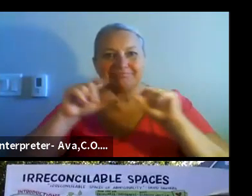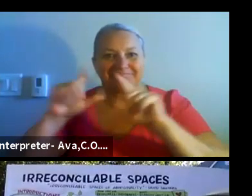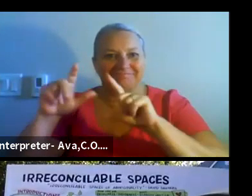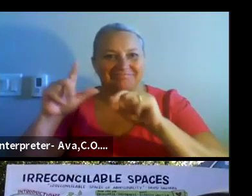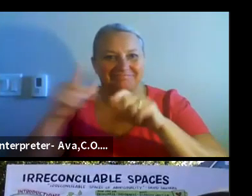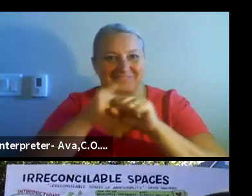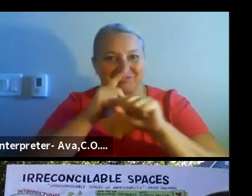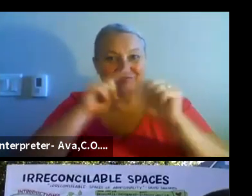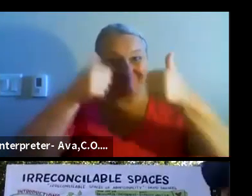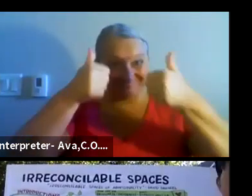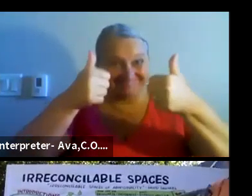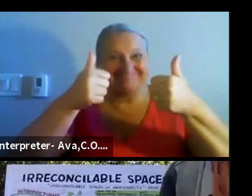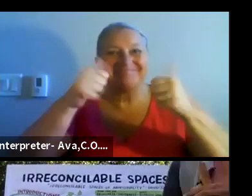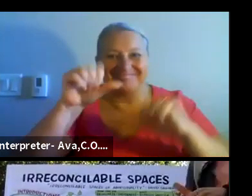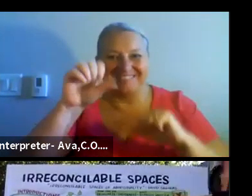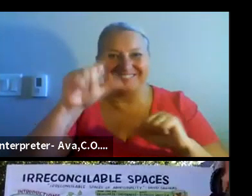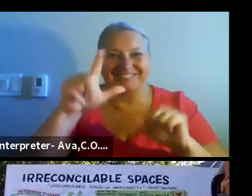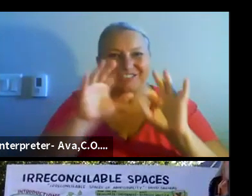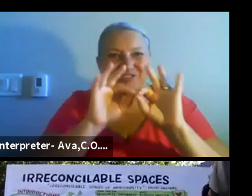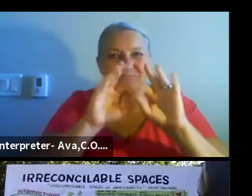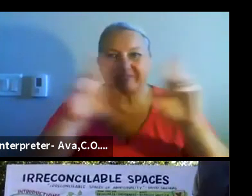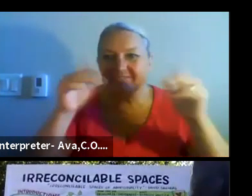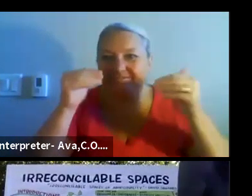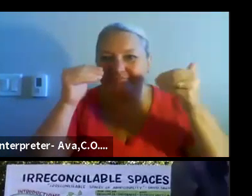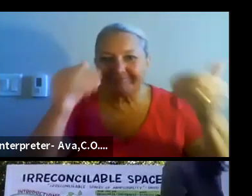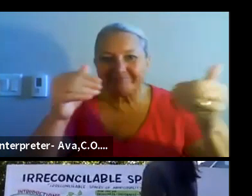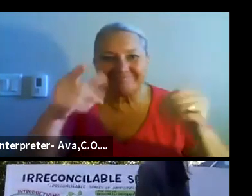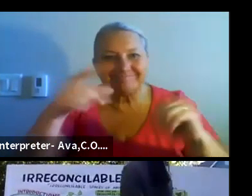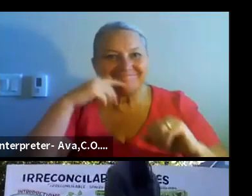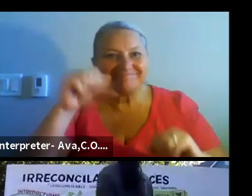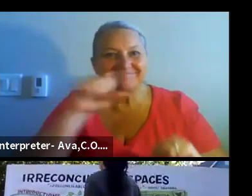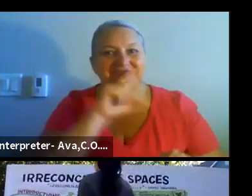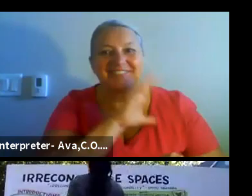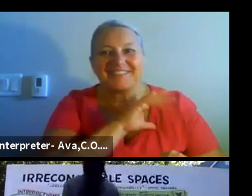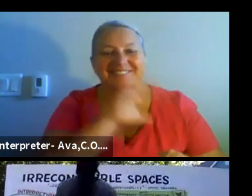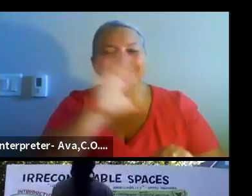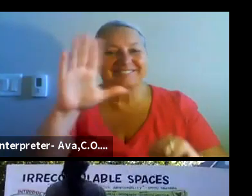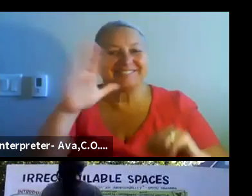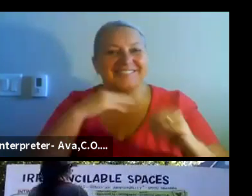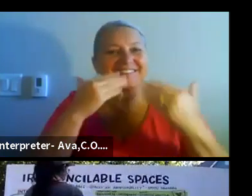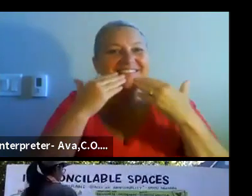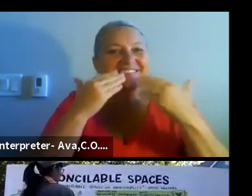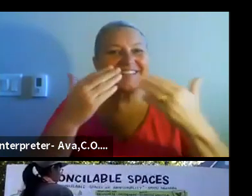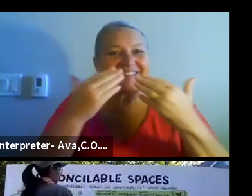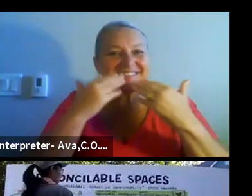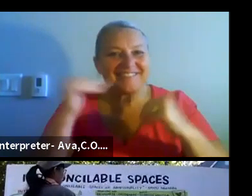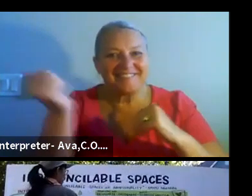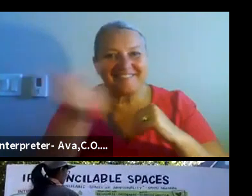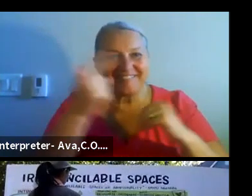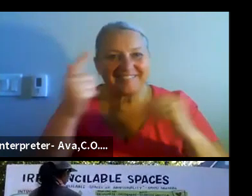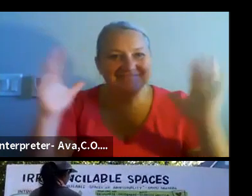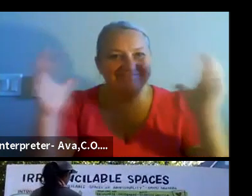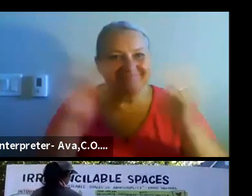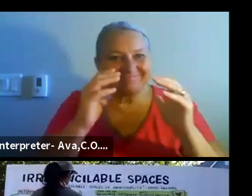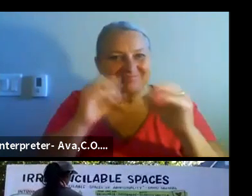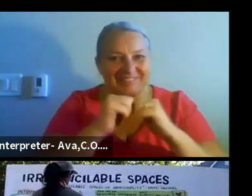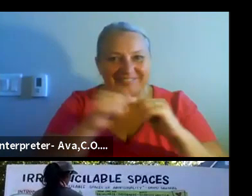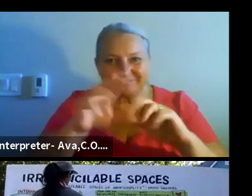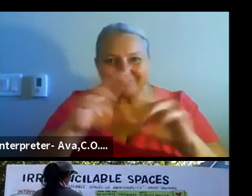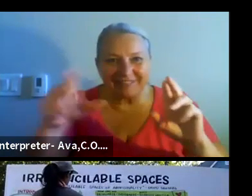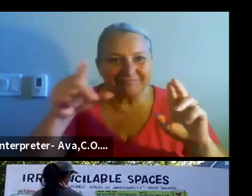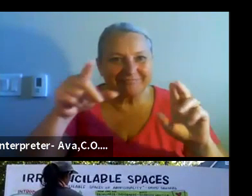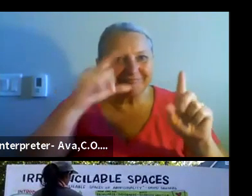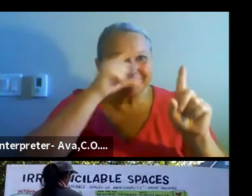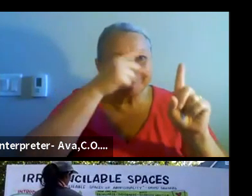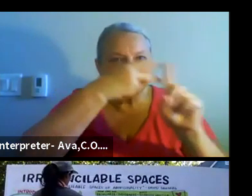go. Great. Awesome. Well, thank you all. Welcome back. And I'm really excited to hand it over